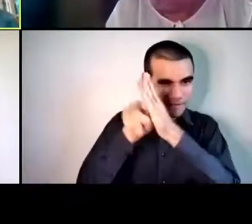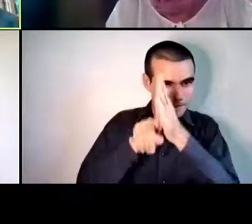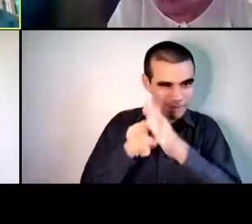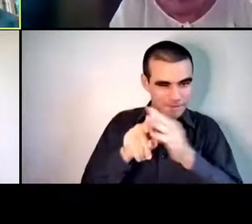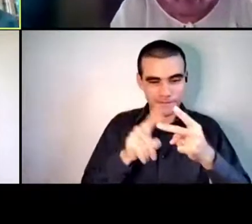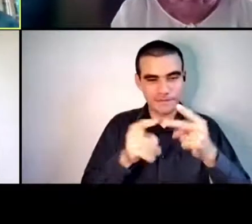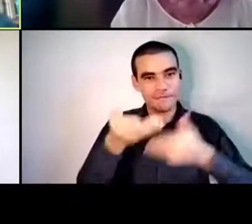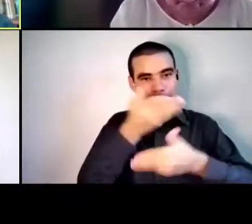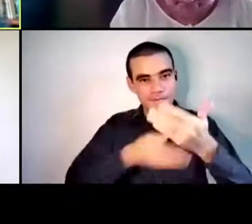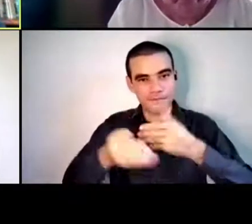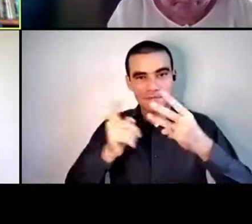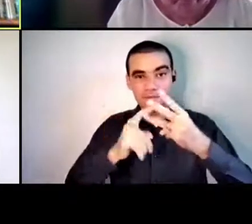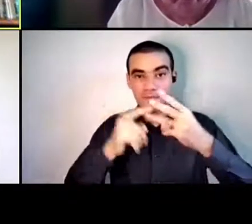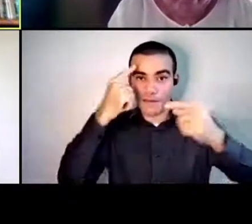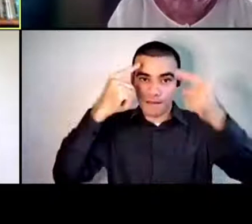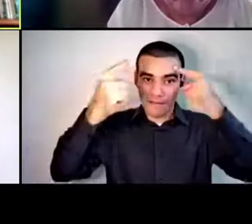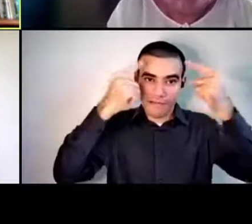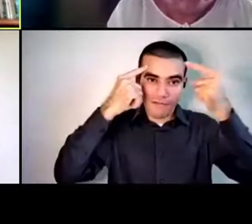collaboration, and creativity.